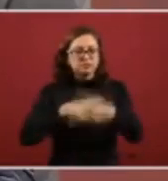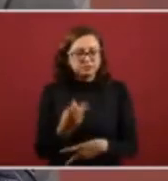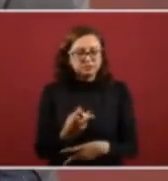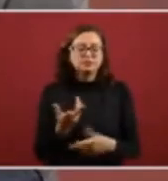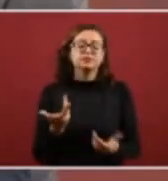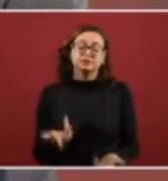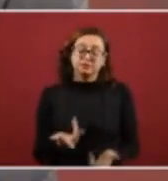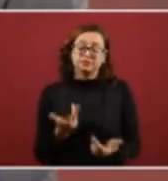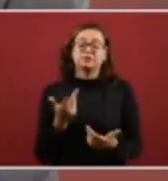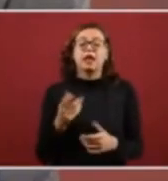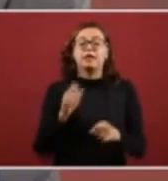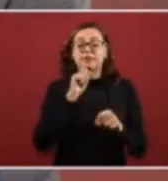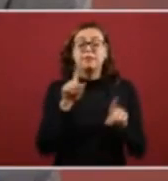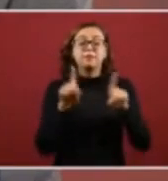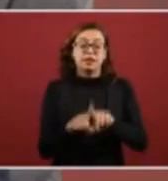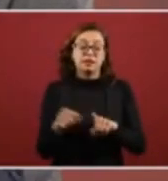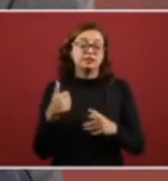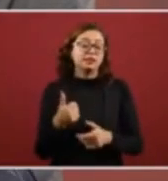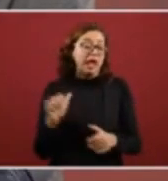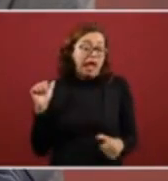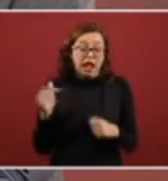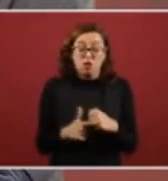start checking.